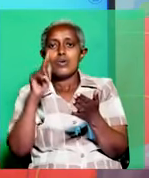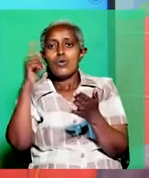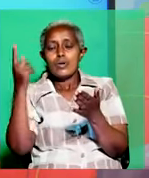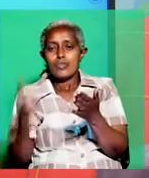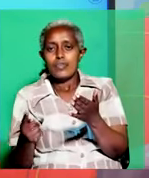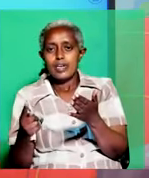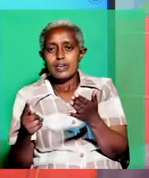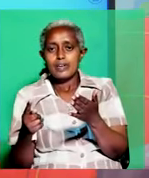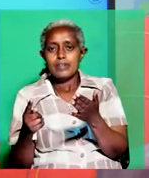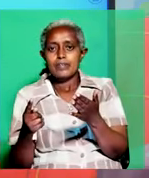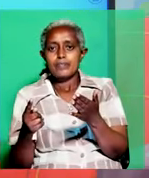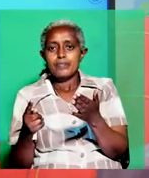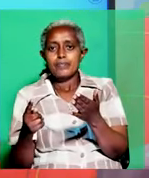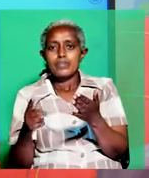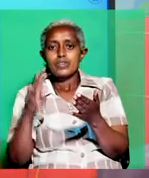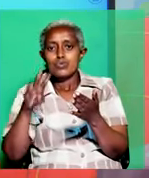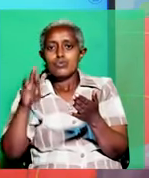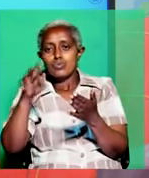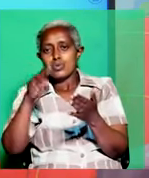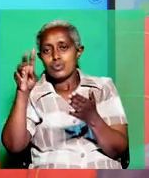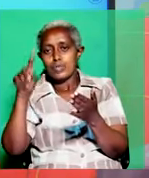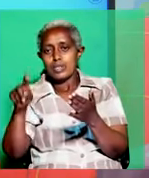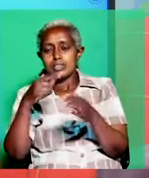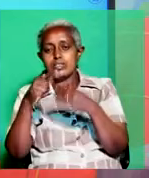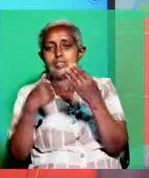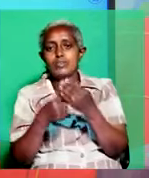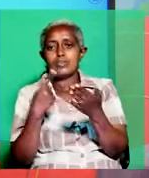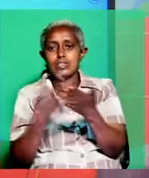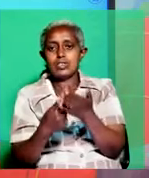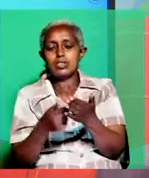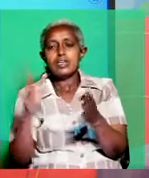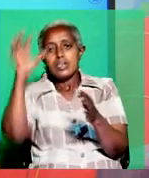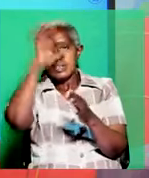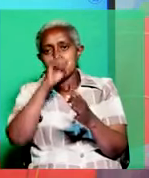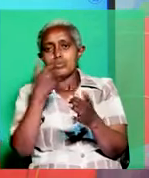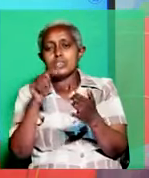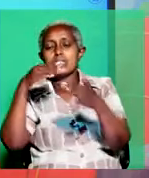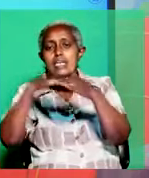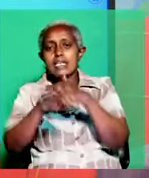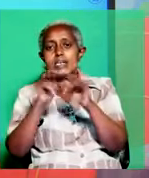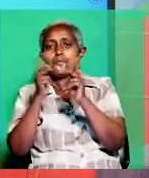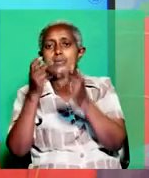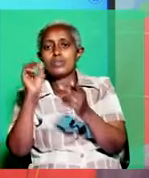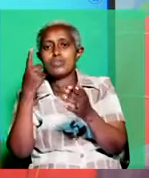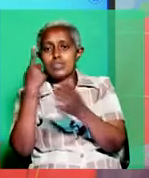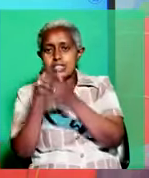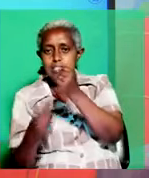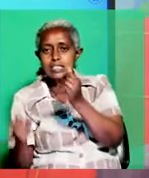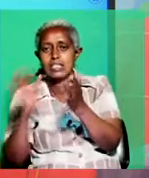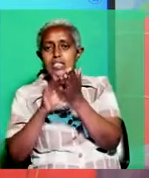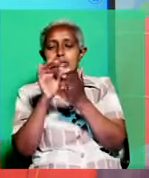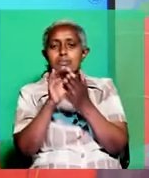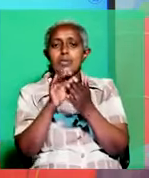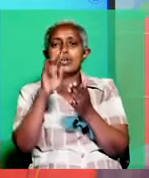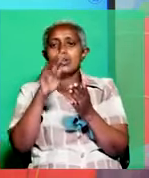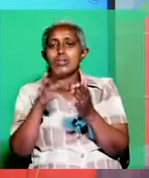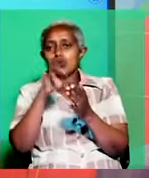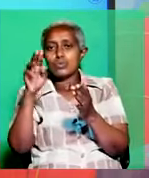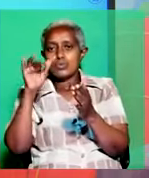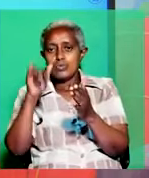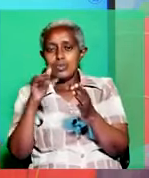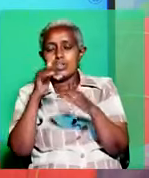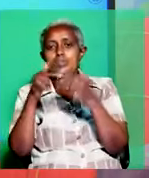over 2 root x. Therefore, here, assuming the inner part to be a single number, the square root of y, the